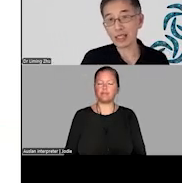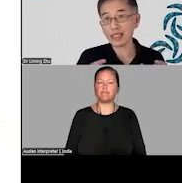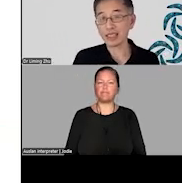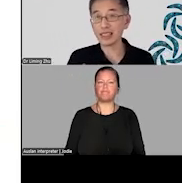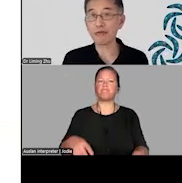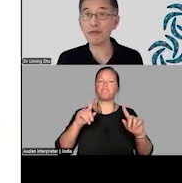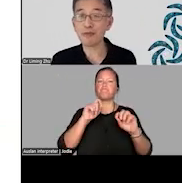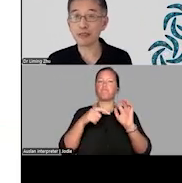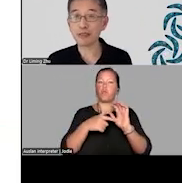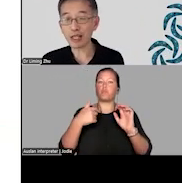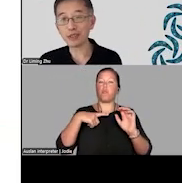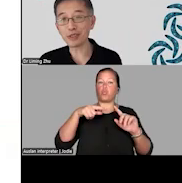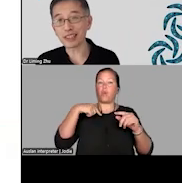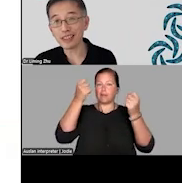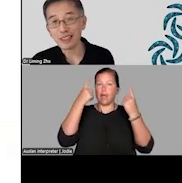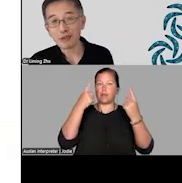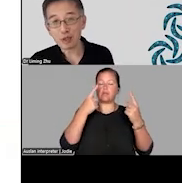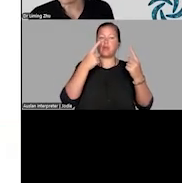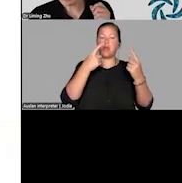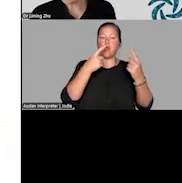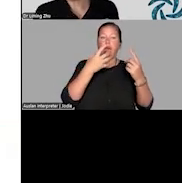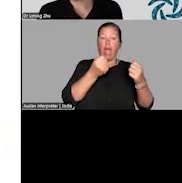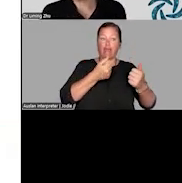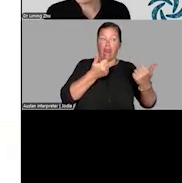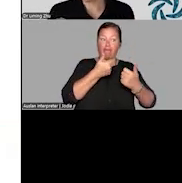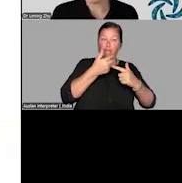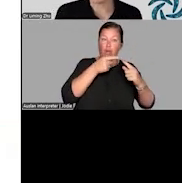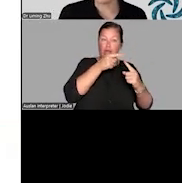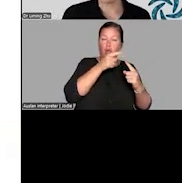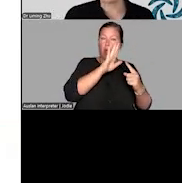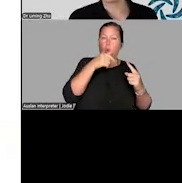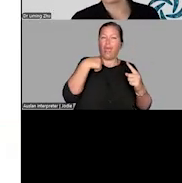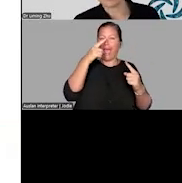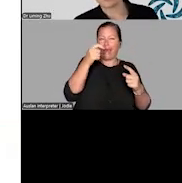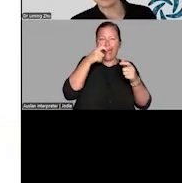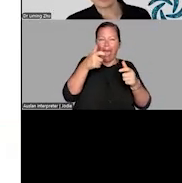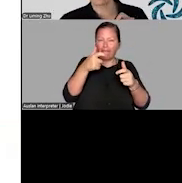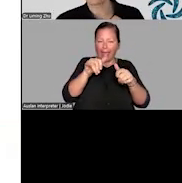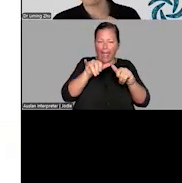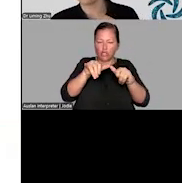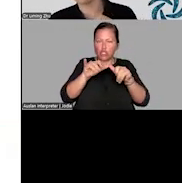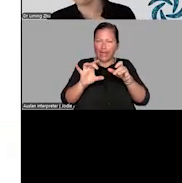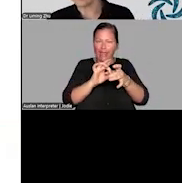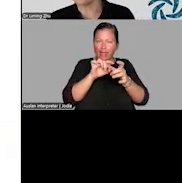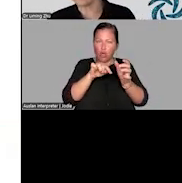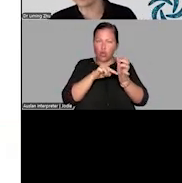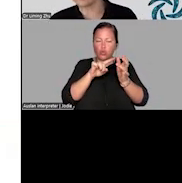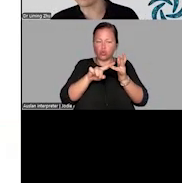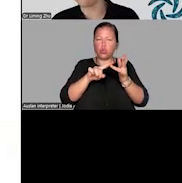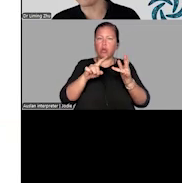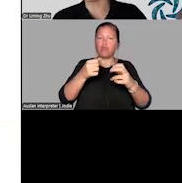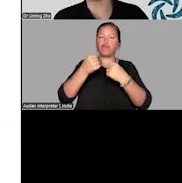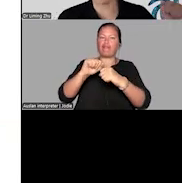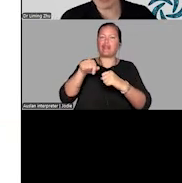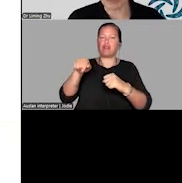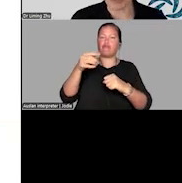whether there's enough information for something, we could actually carefully engineer it so that it can prevent it from